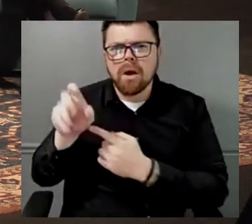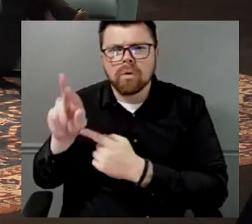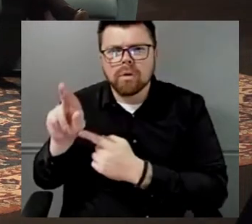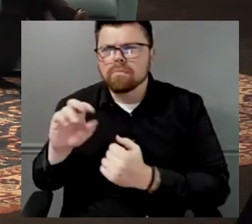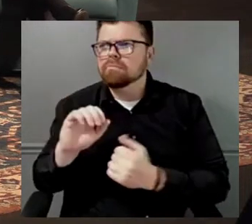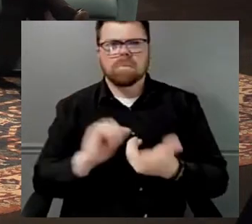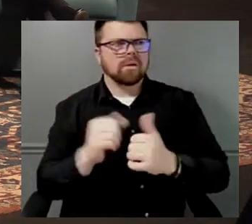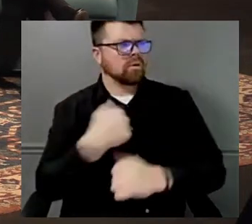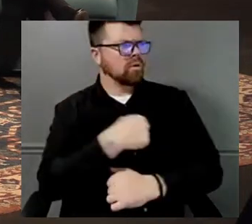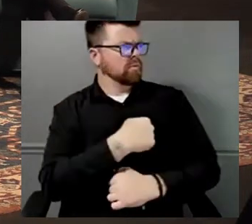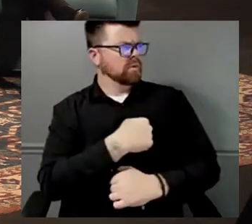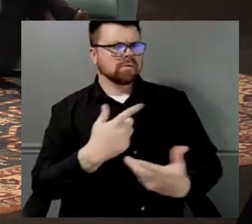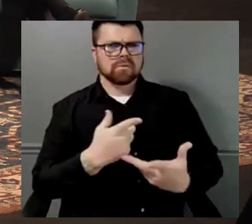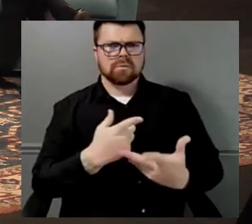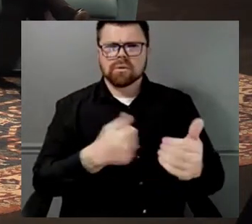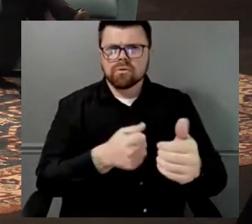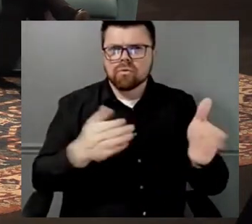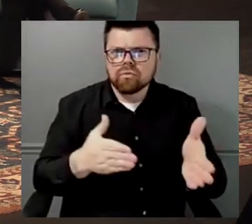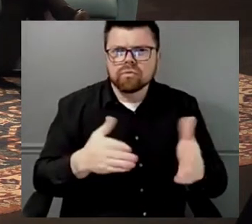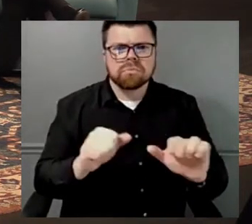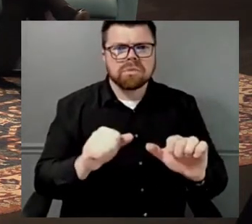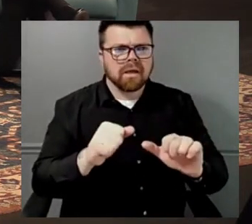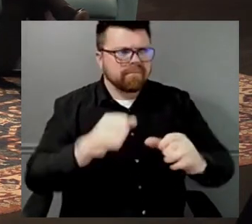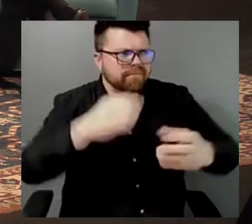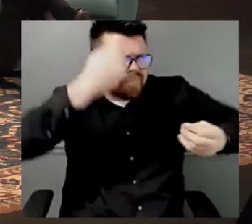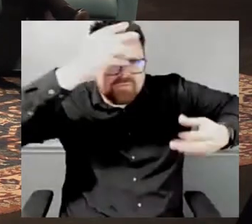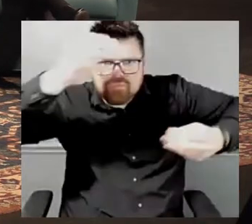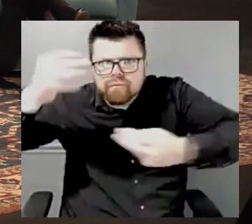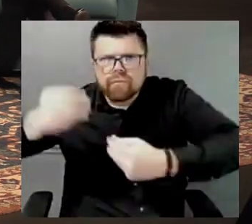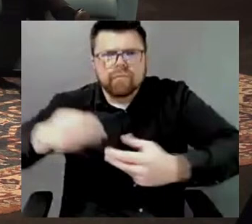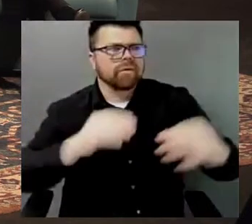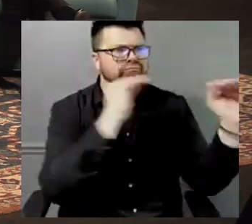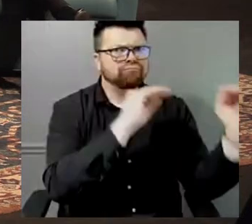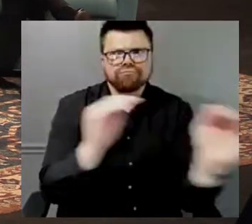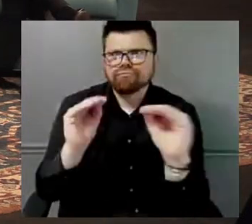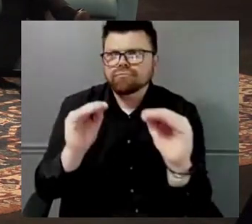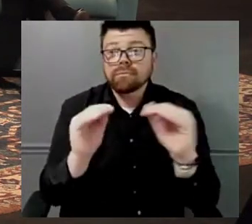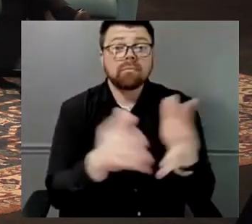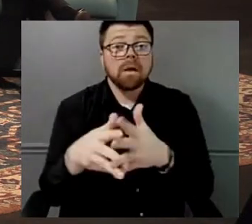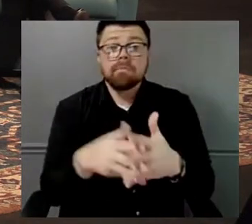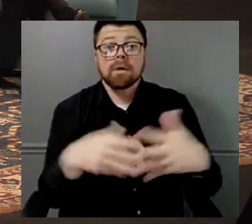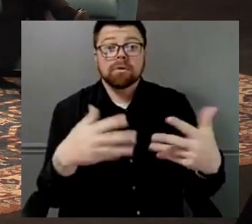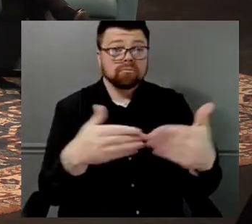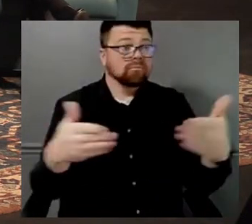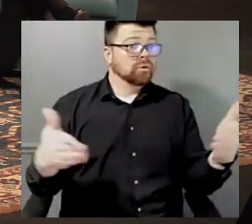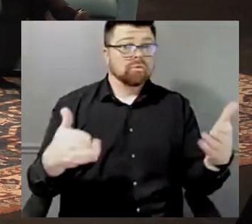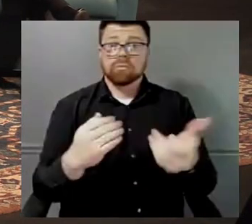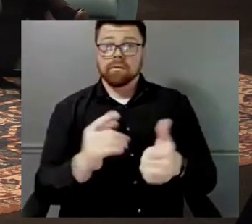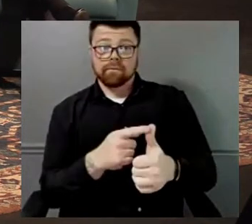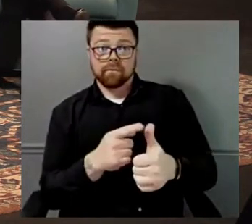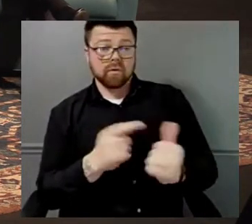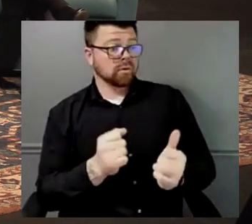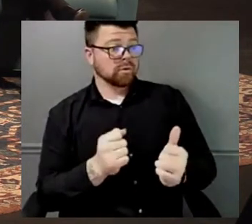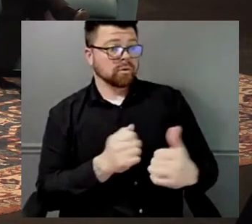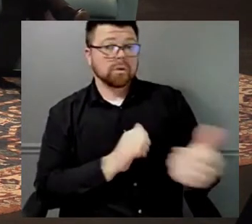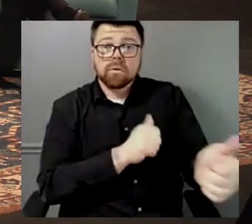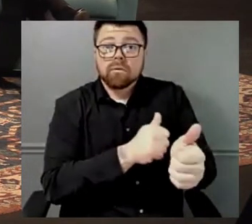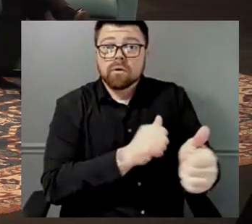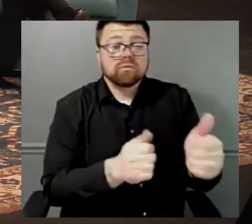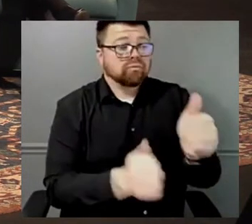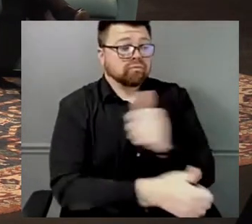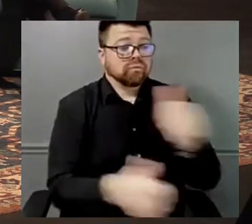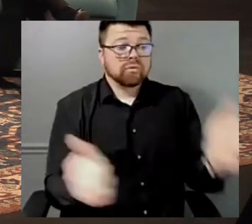room, do more to educate Americans in general, who aren't necessarily following the Supreme Court docket, but